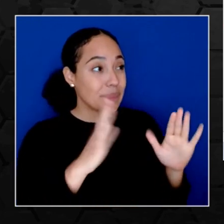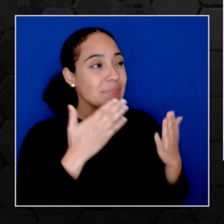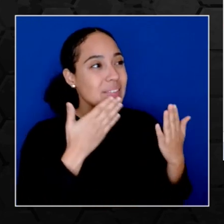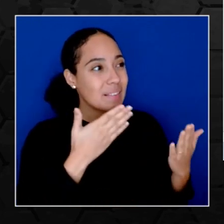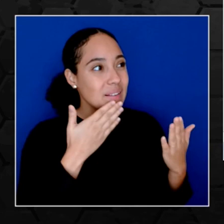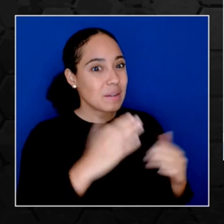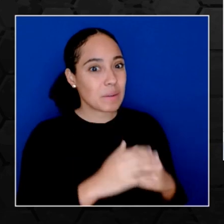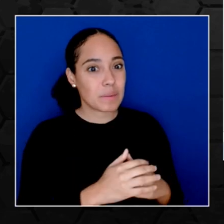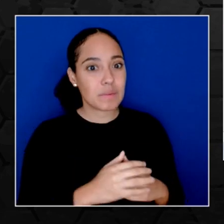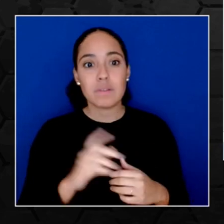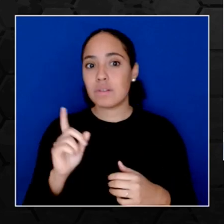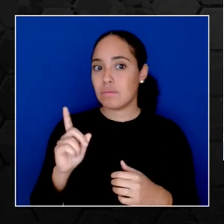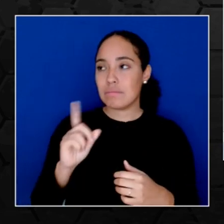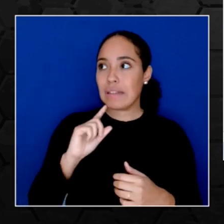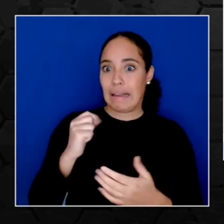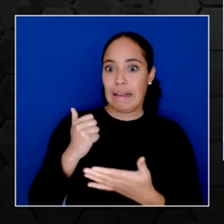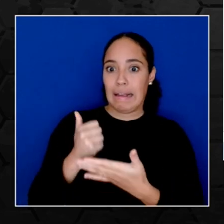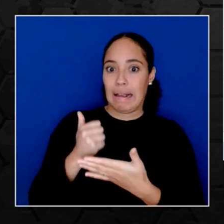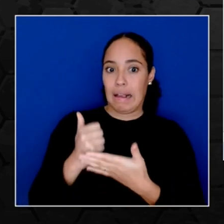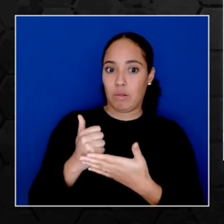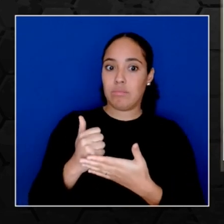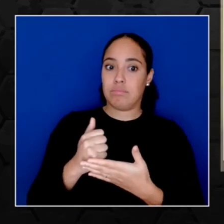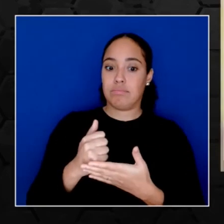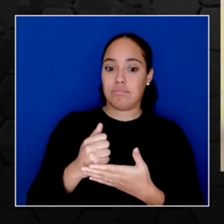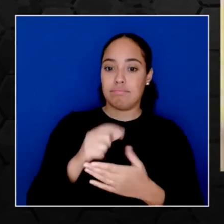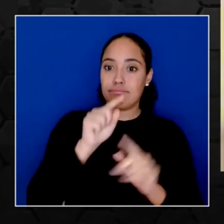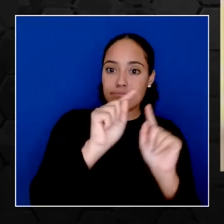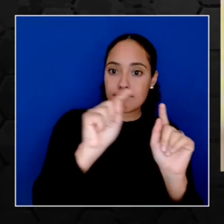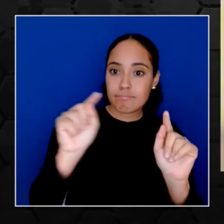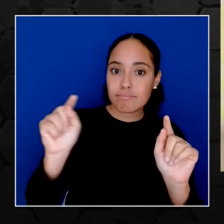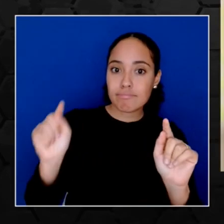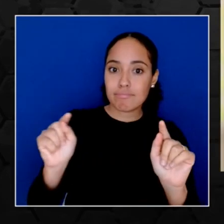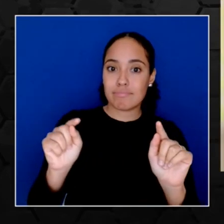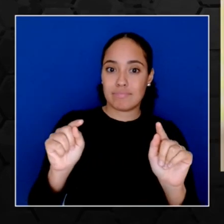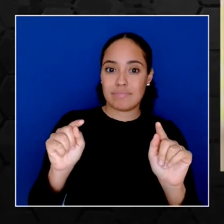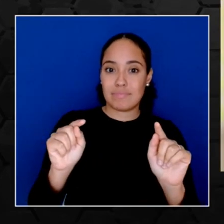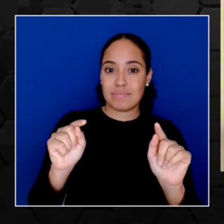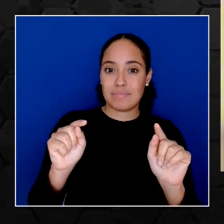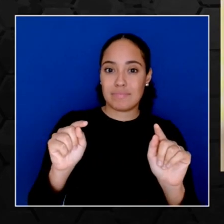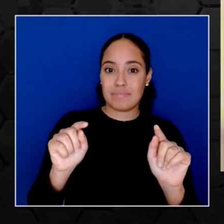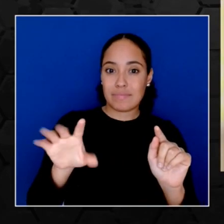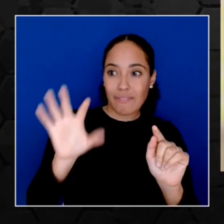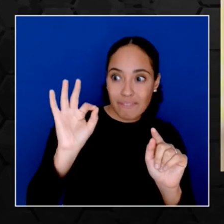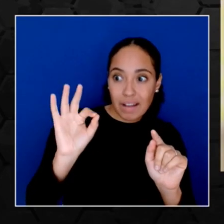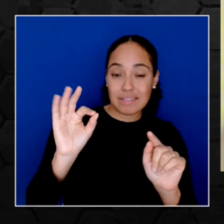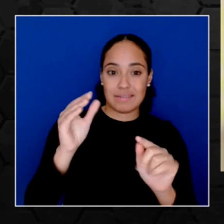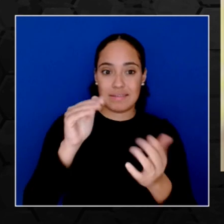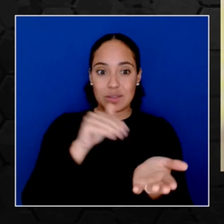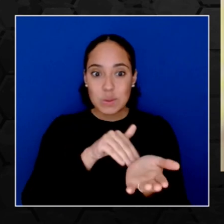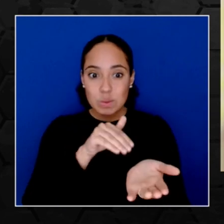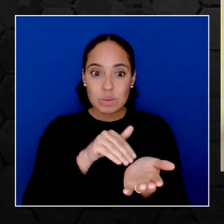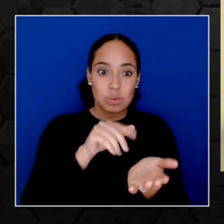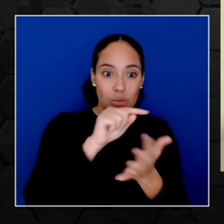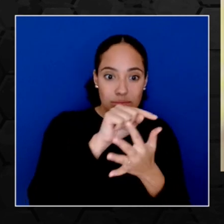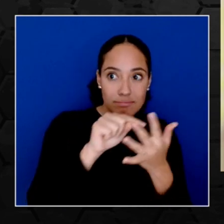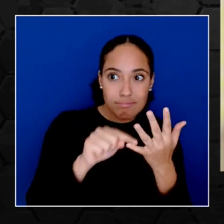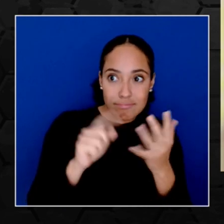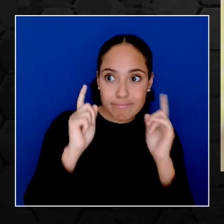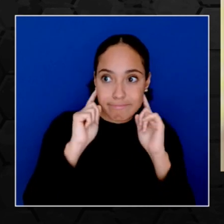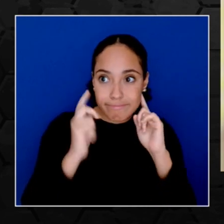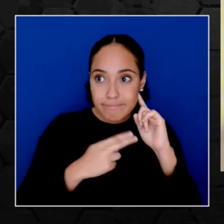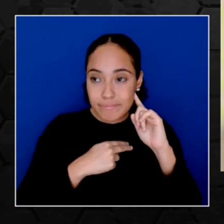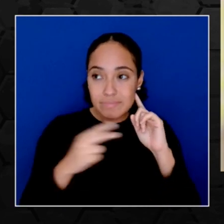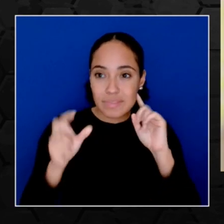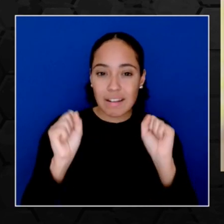check symptoms, find appropriate care, and look up nearby doctors. We've reached the end of our time, but this is such